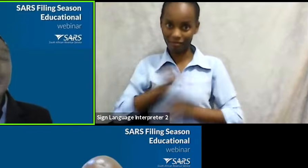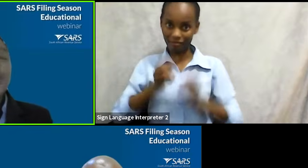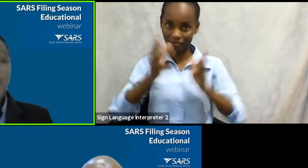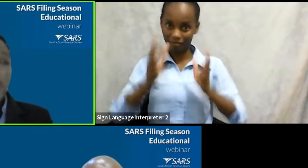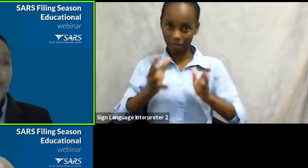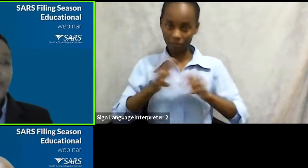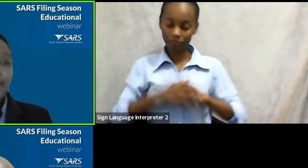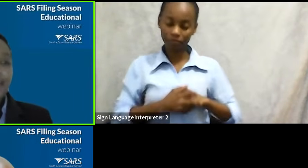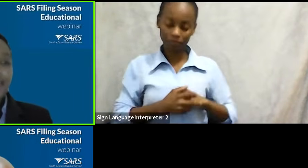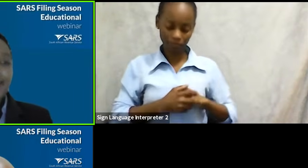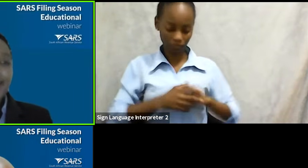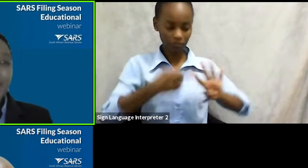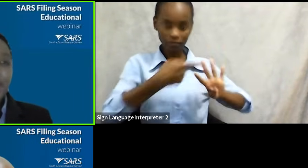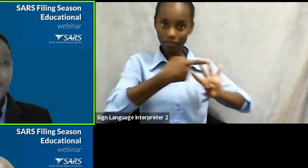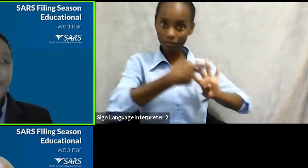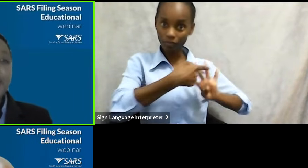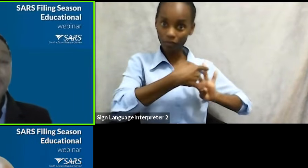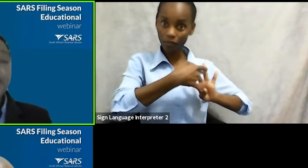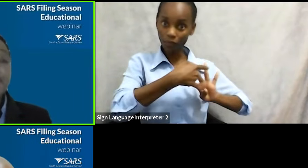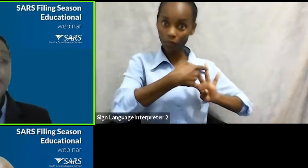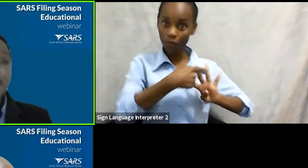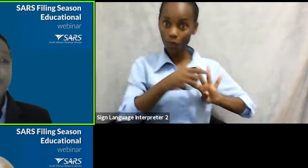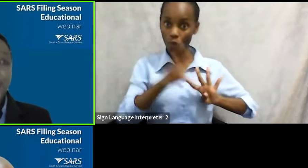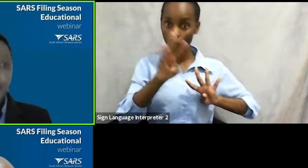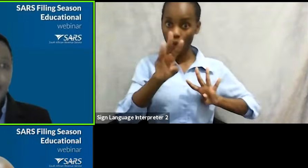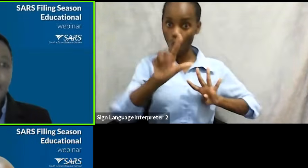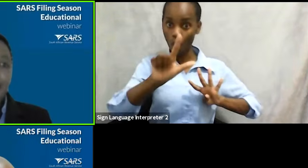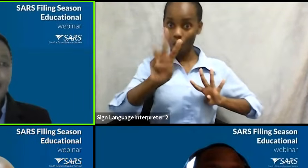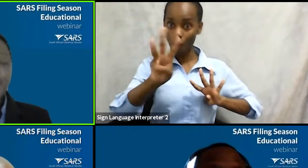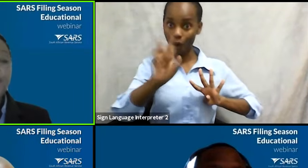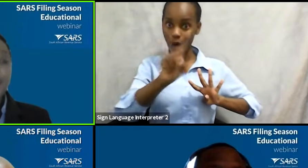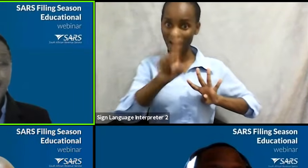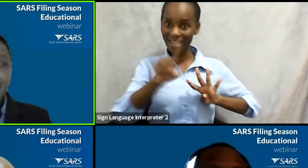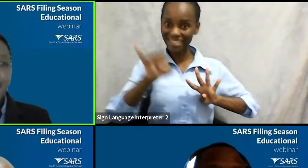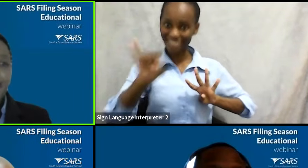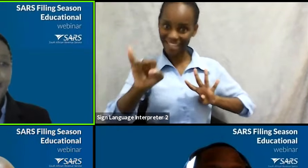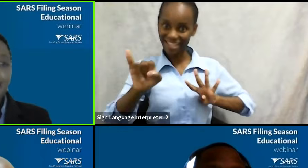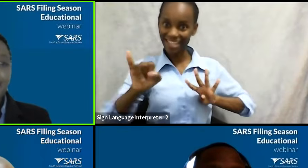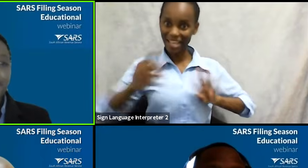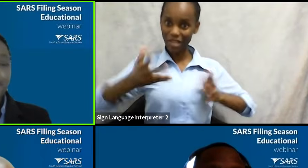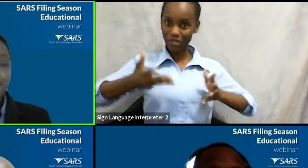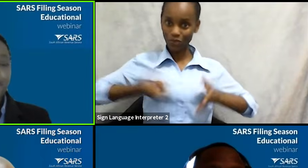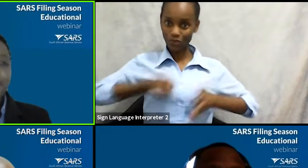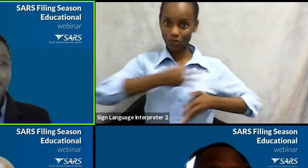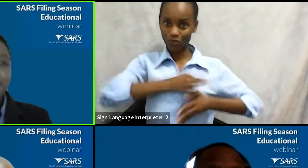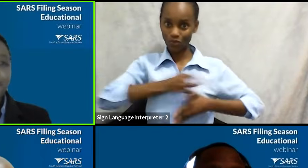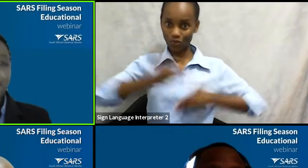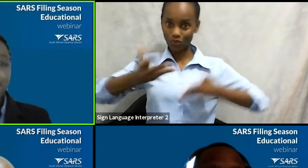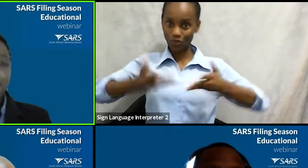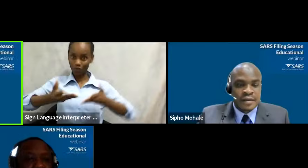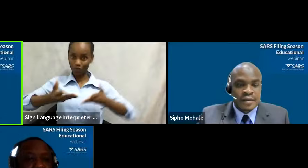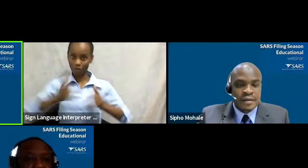We've got Lwazi, who is our service ambassador in Contact Centre.